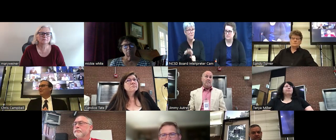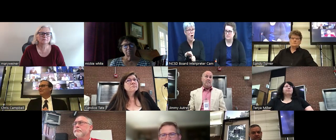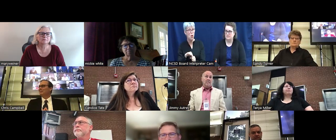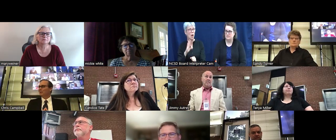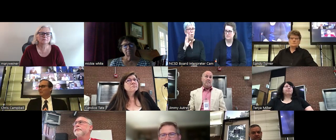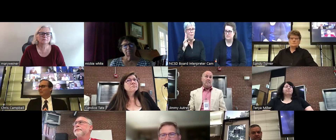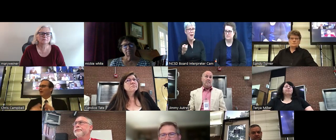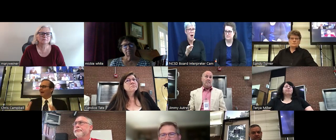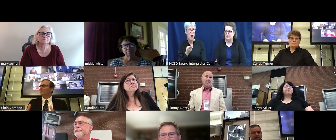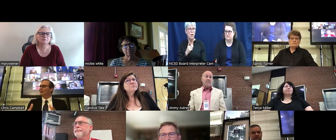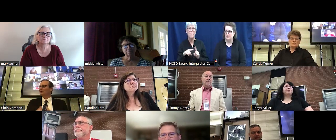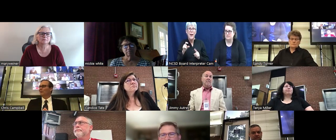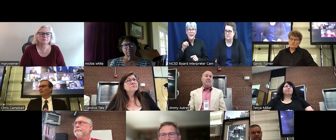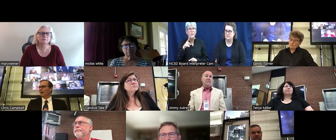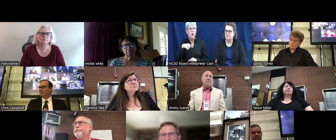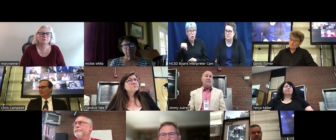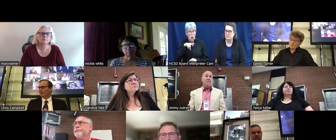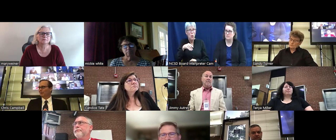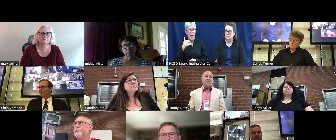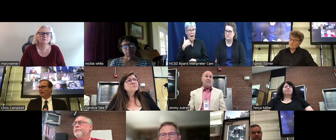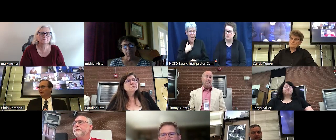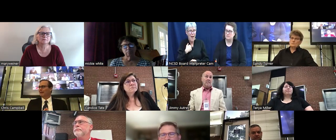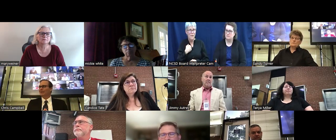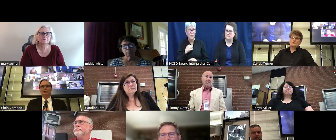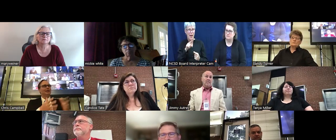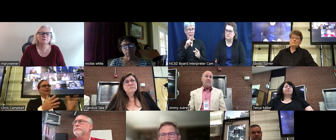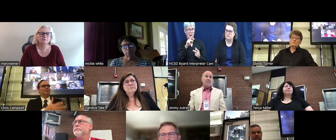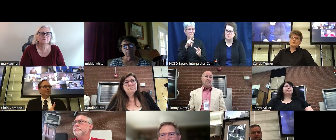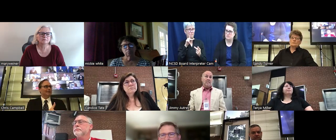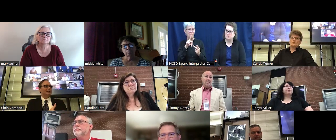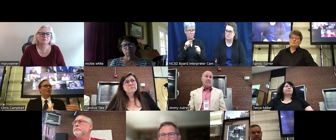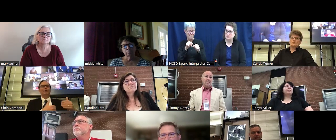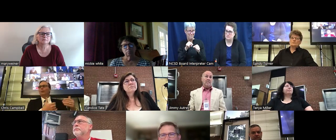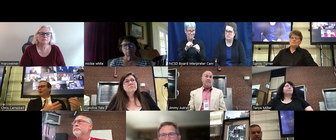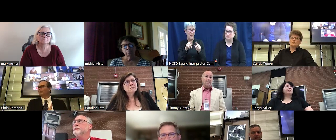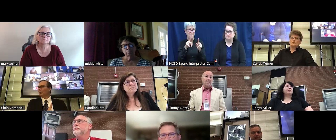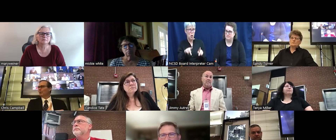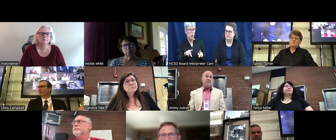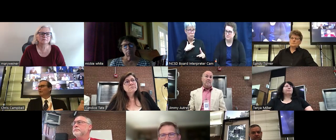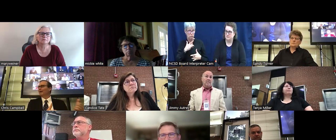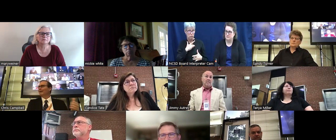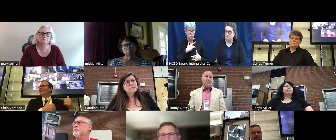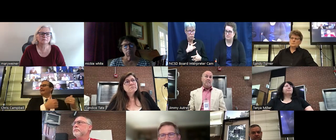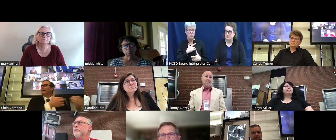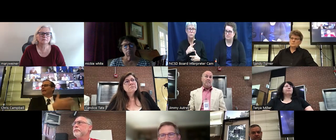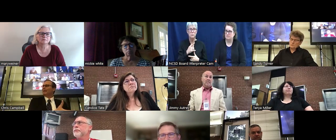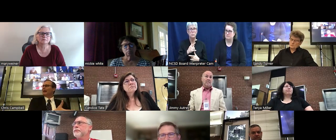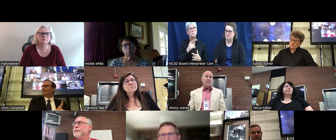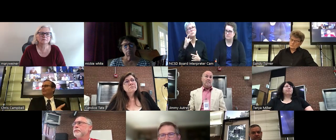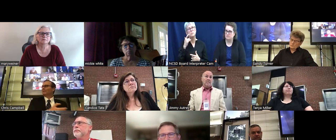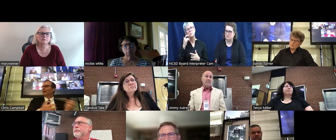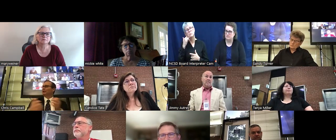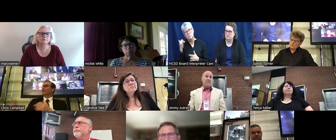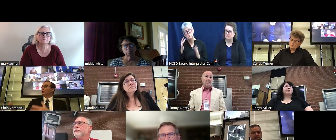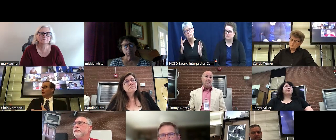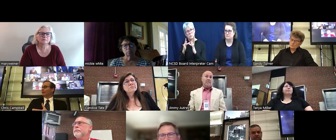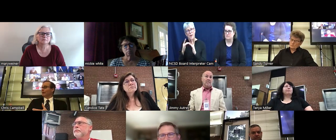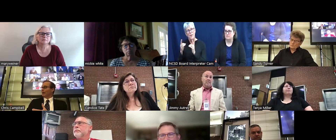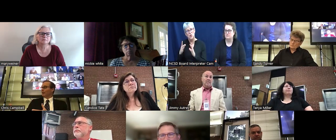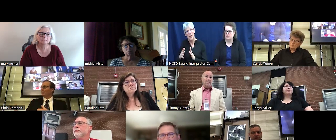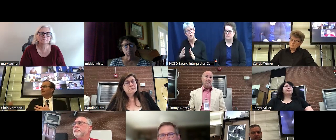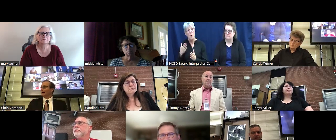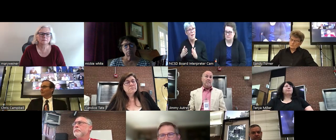you as a board member have a concern about a particular recommendation, please call the director, talk through it. He may have information that you